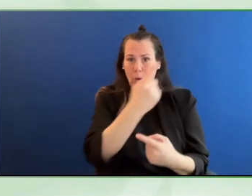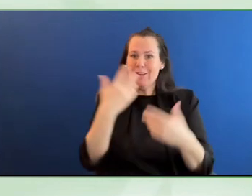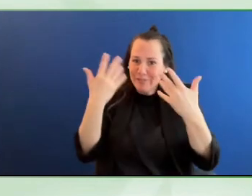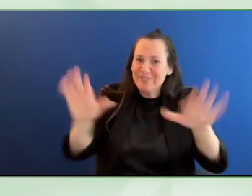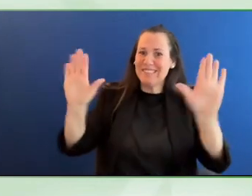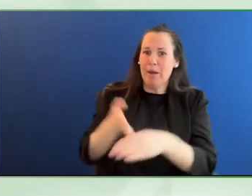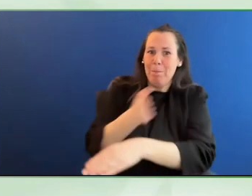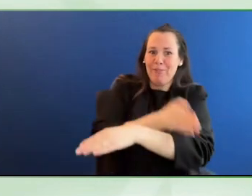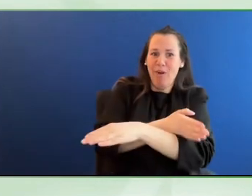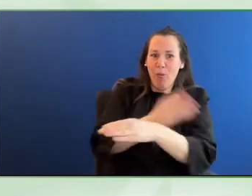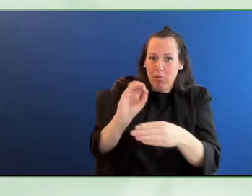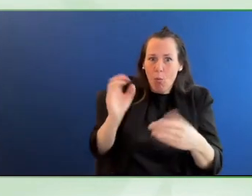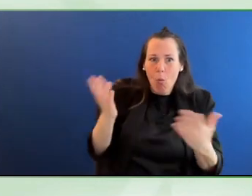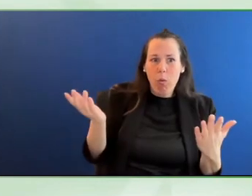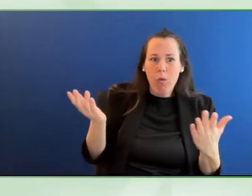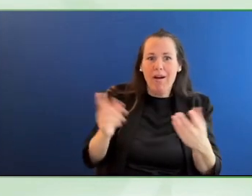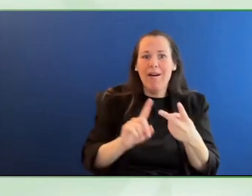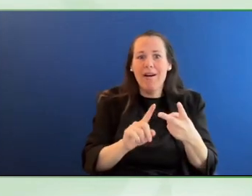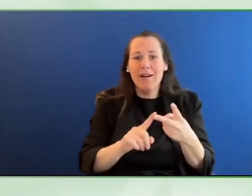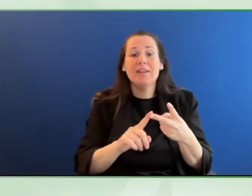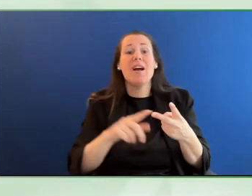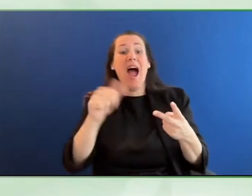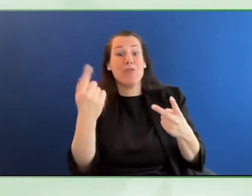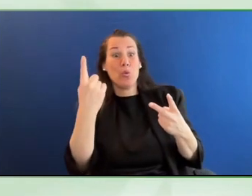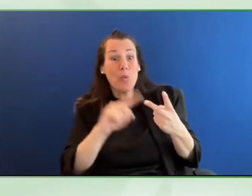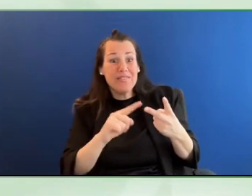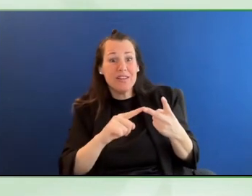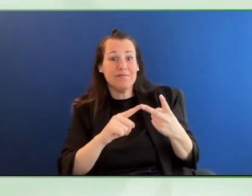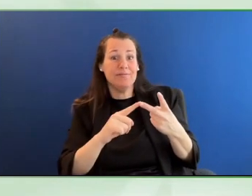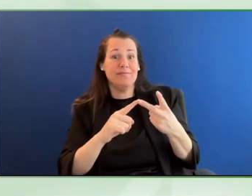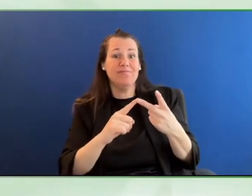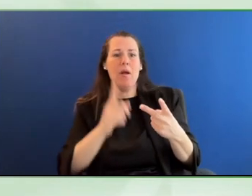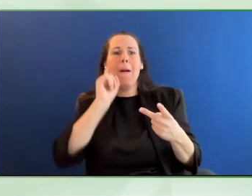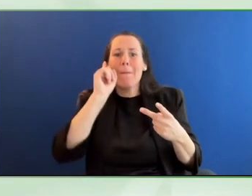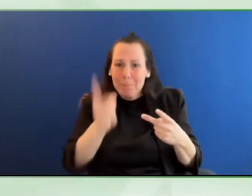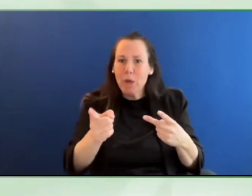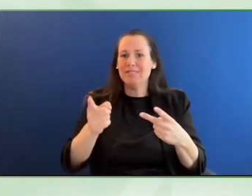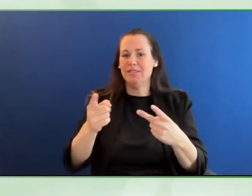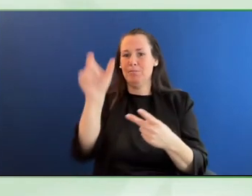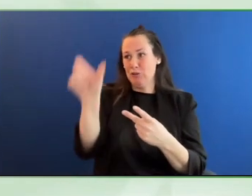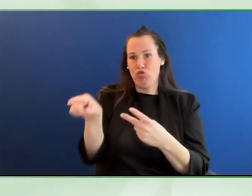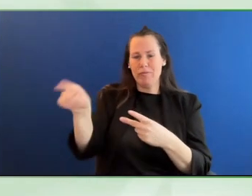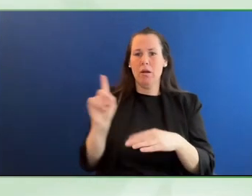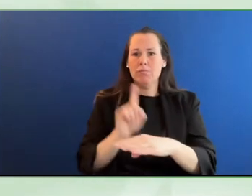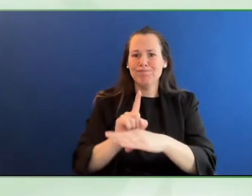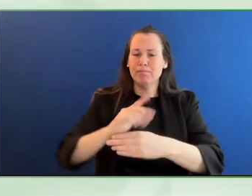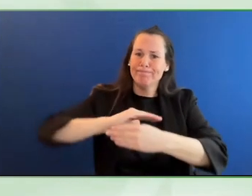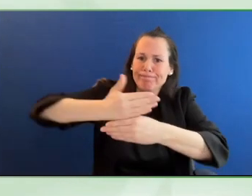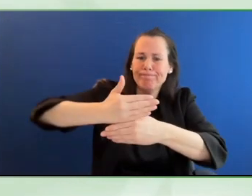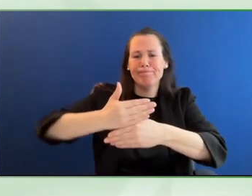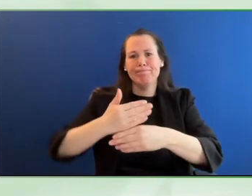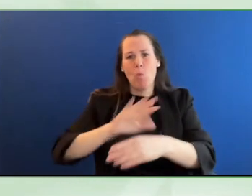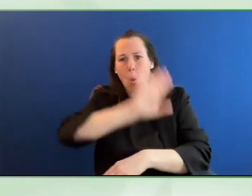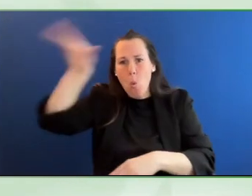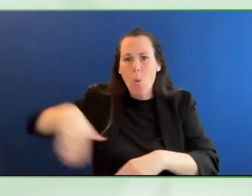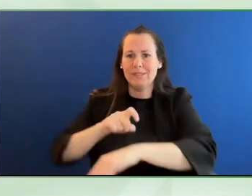it work with 50, 60, 100 different AT, that's a lot of work. And most companies do not want to get involved in trying to